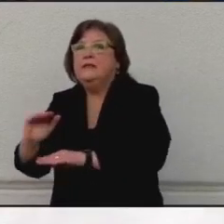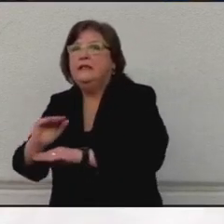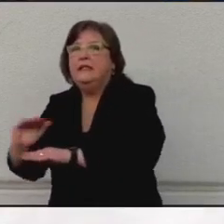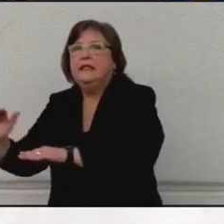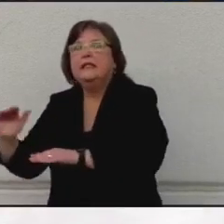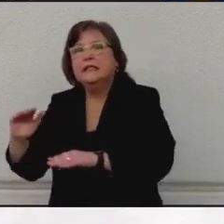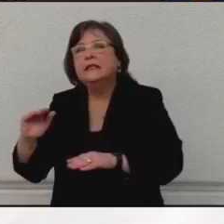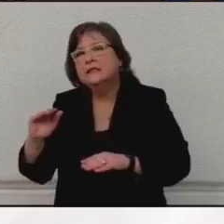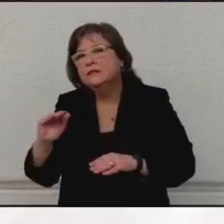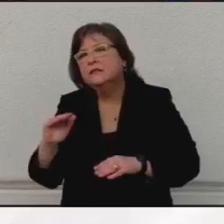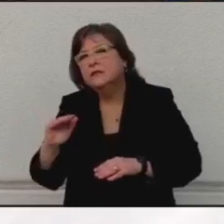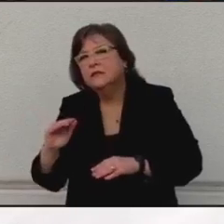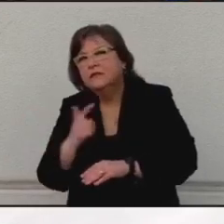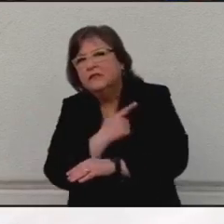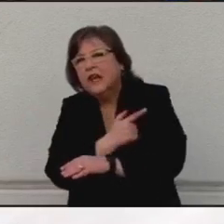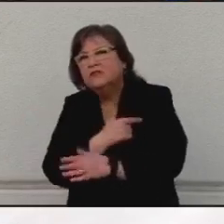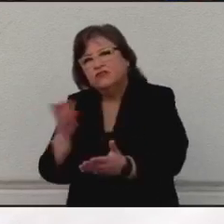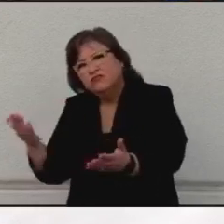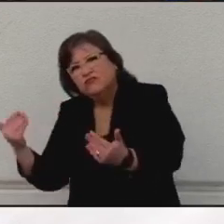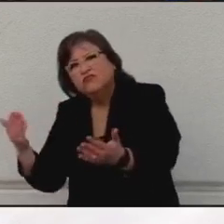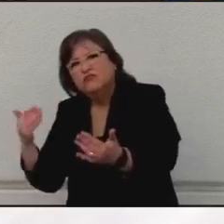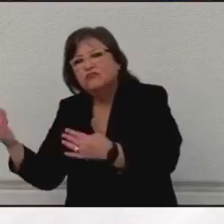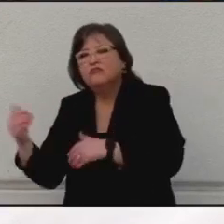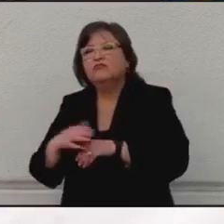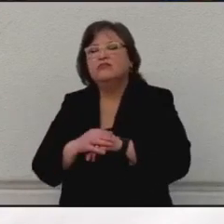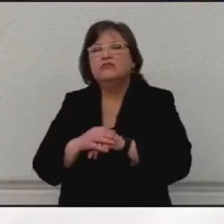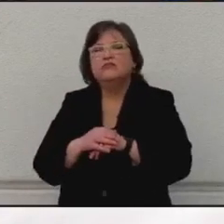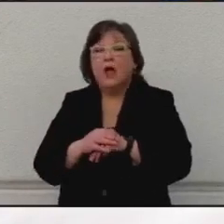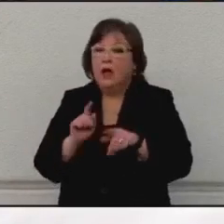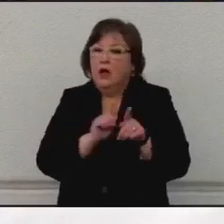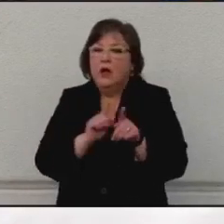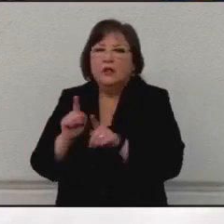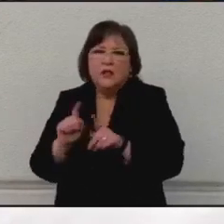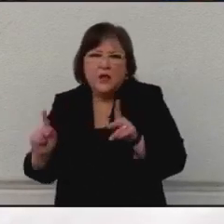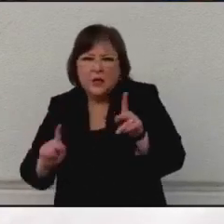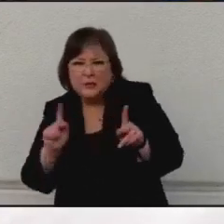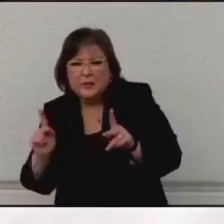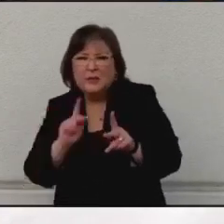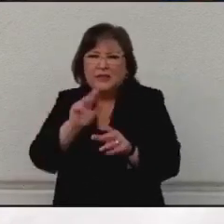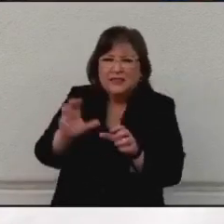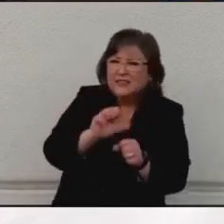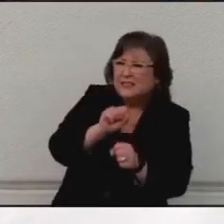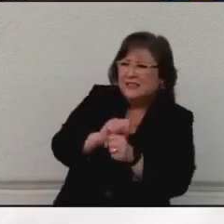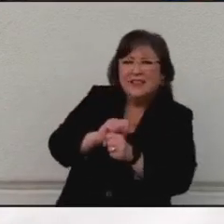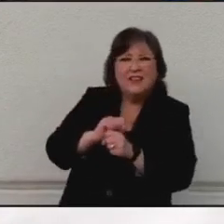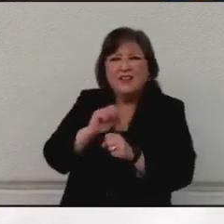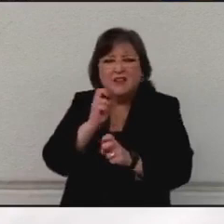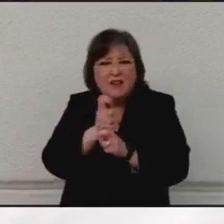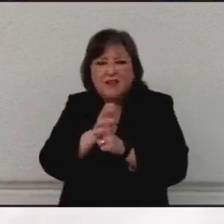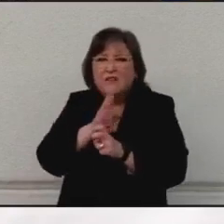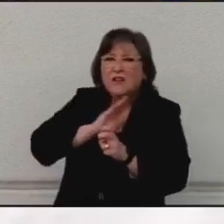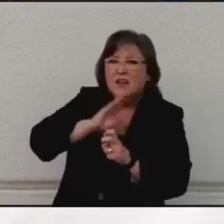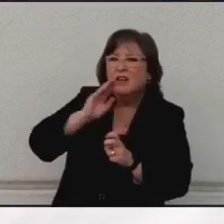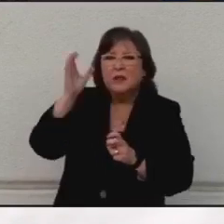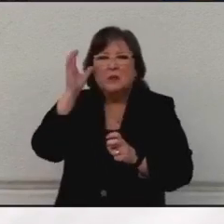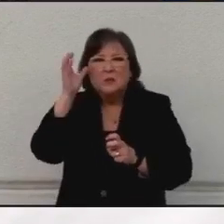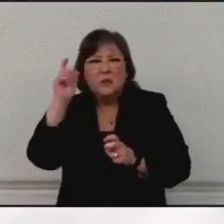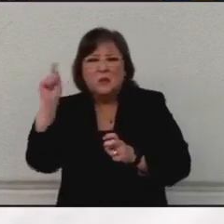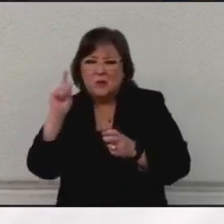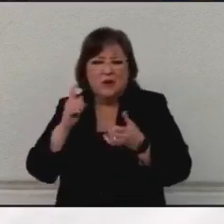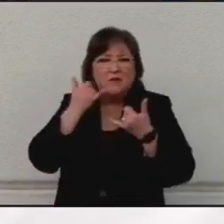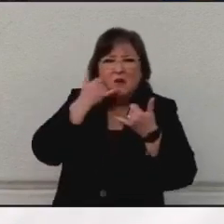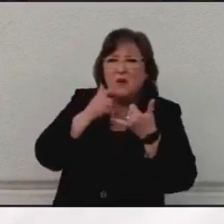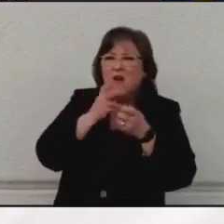robust efforts to reach to provide assistance to residents with scheduling vaccination appointments. These outreach